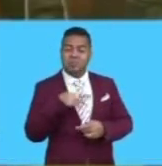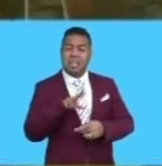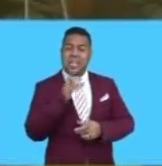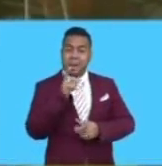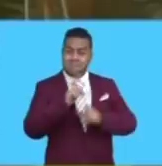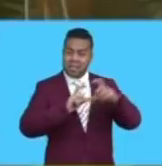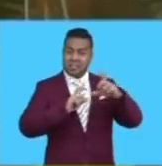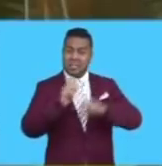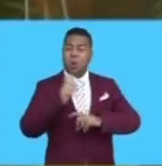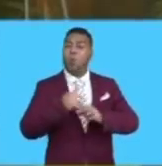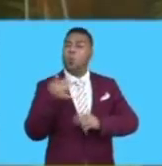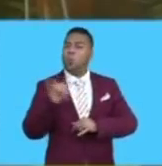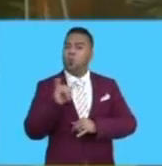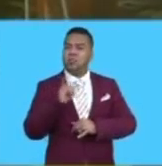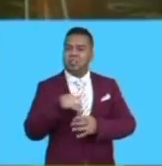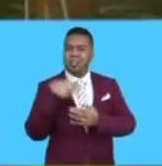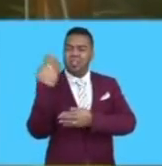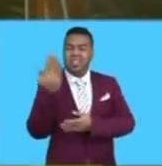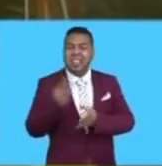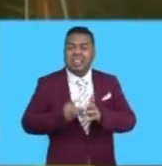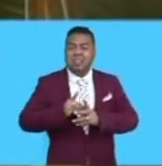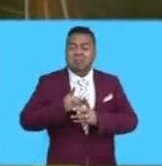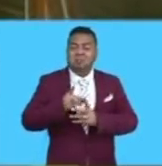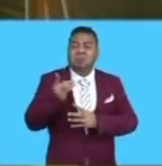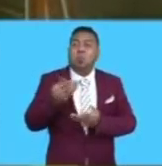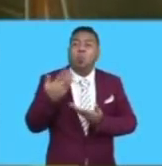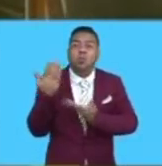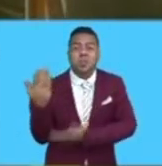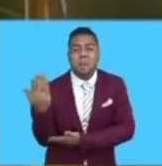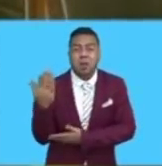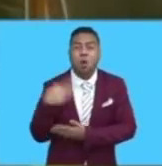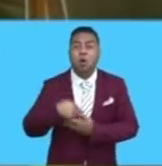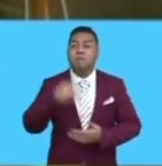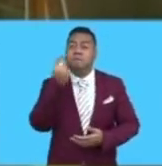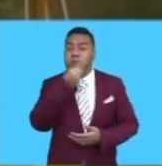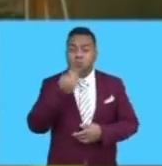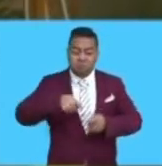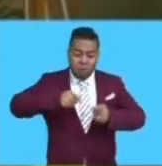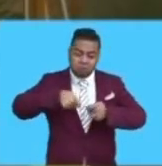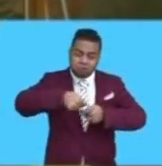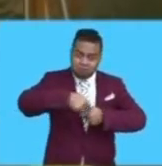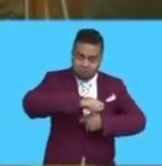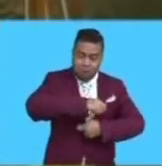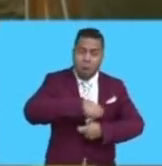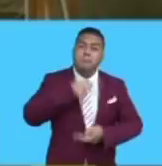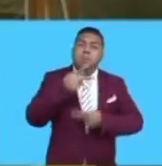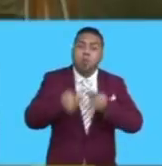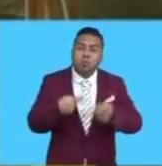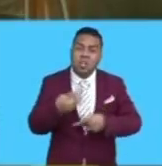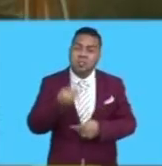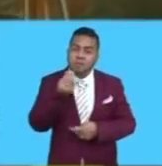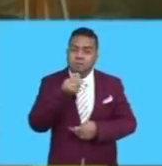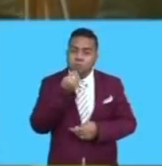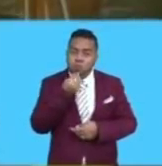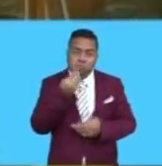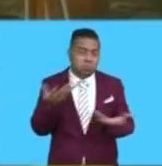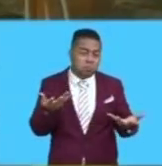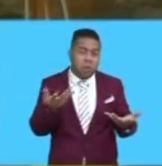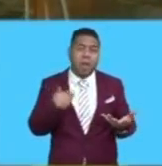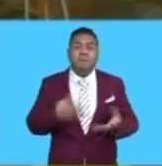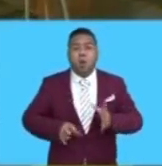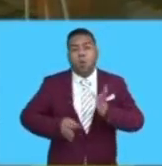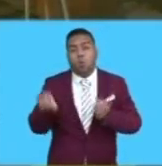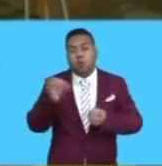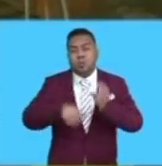which in turn increases our dependency on imported foods and processed foods, and also becomes a huge contributing factor to the